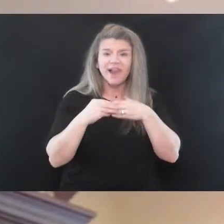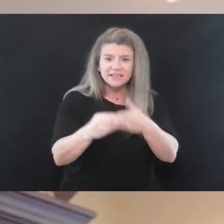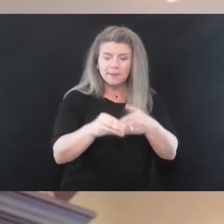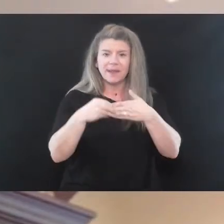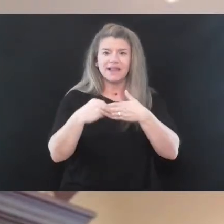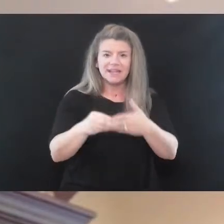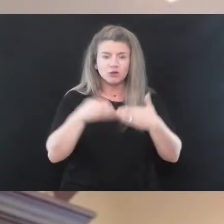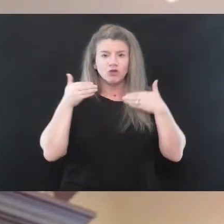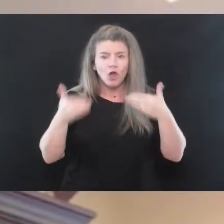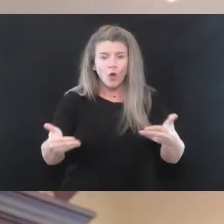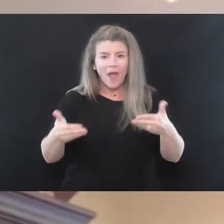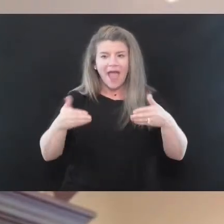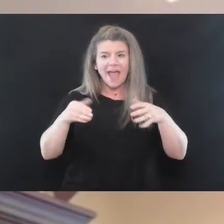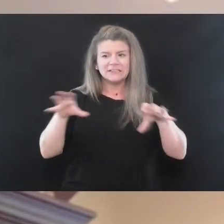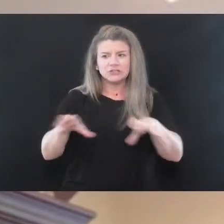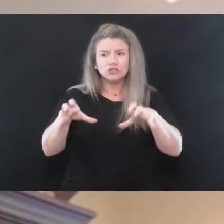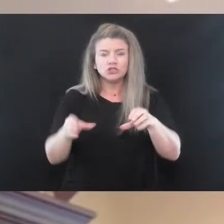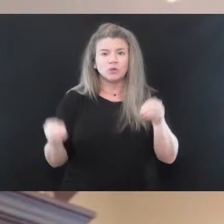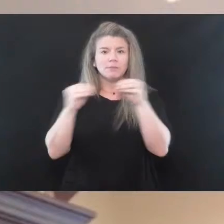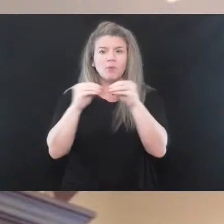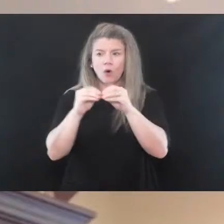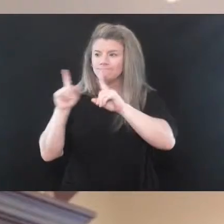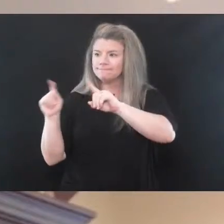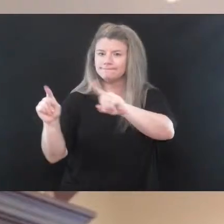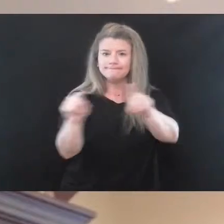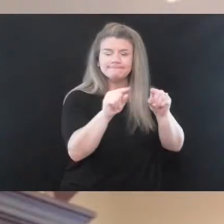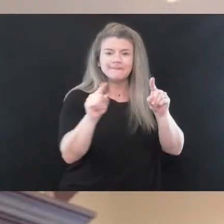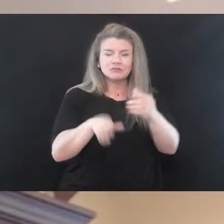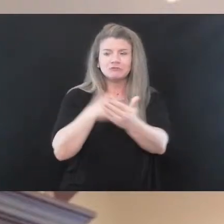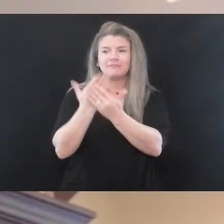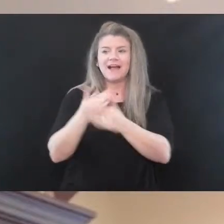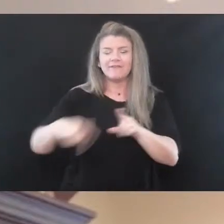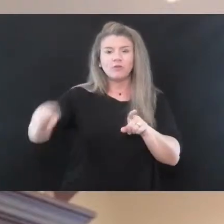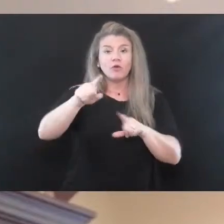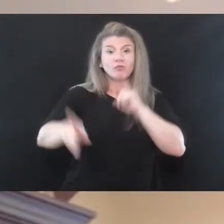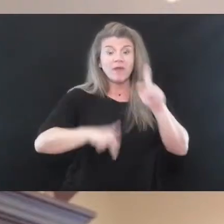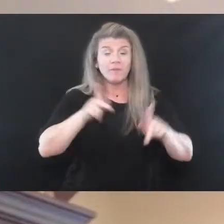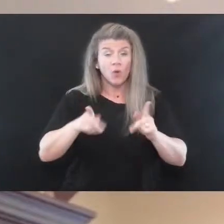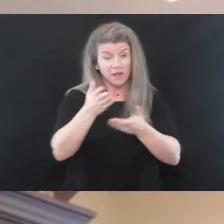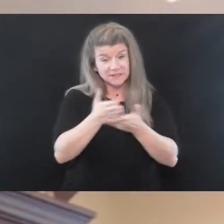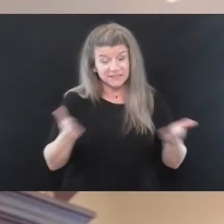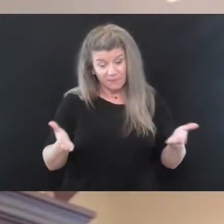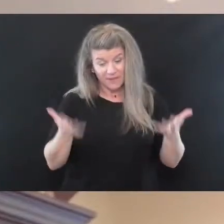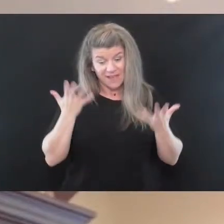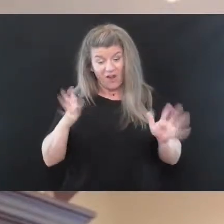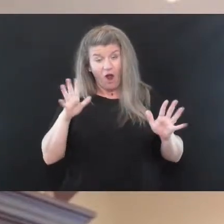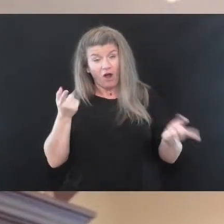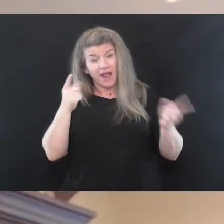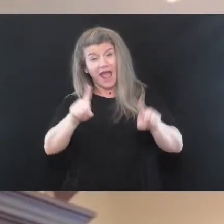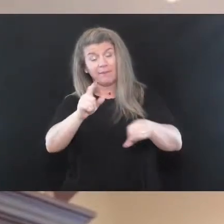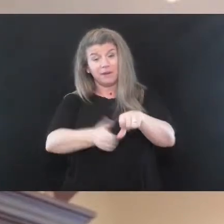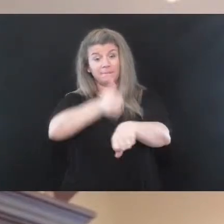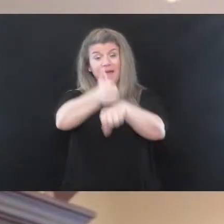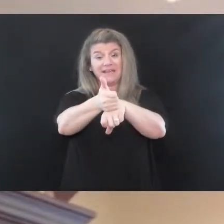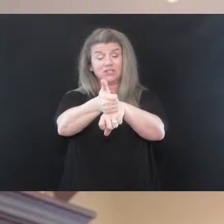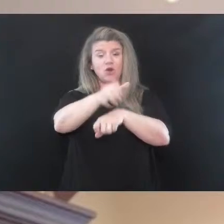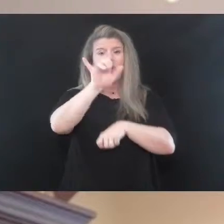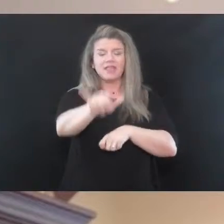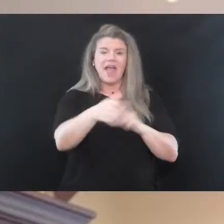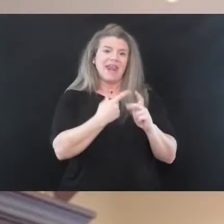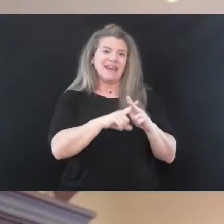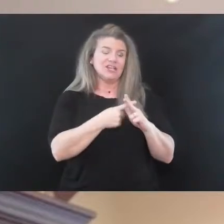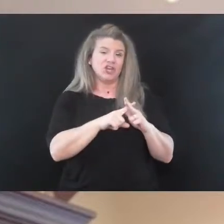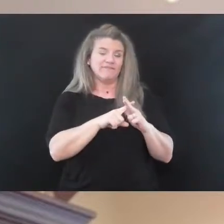flexibility to move out and do more things to get to people. and some things that have already occurred based on this